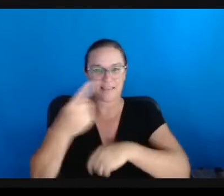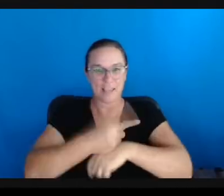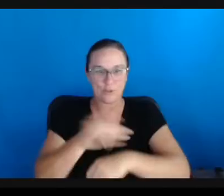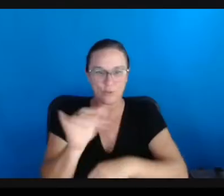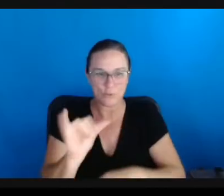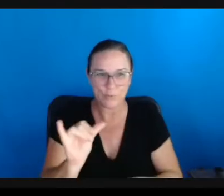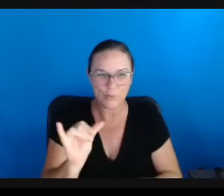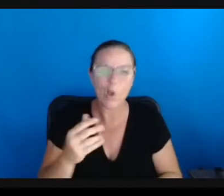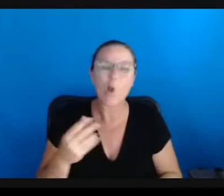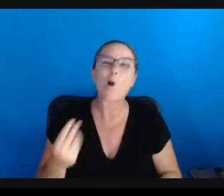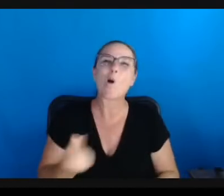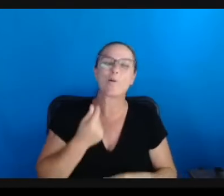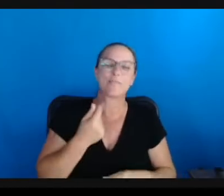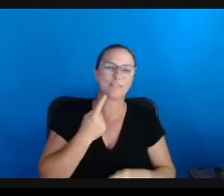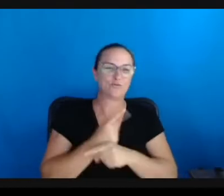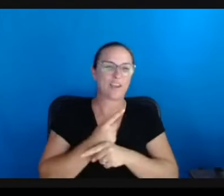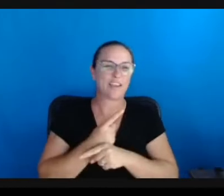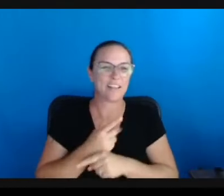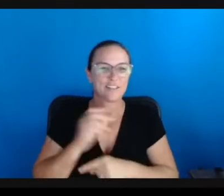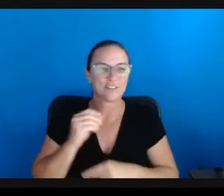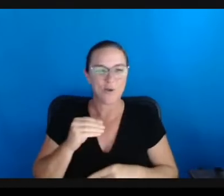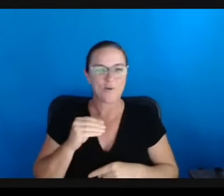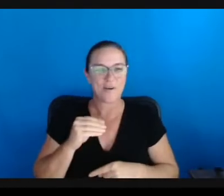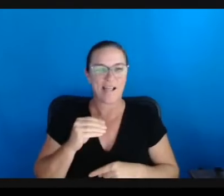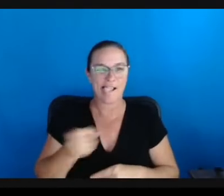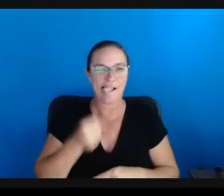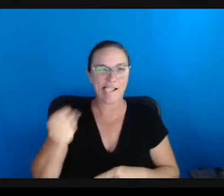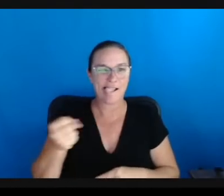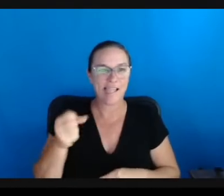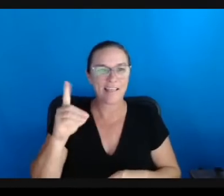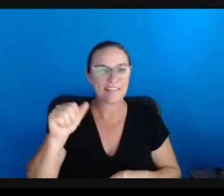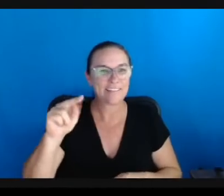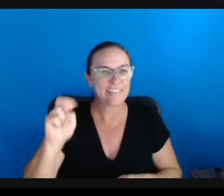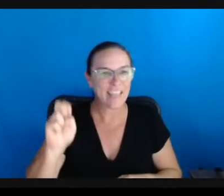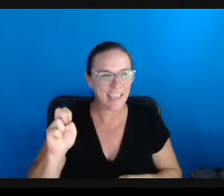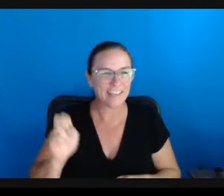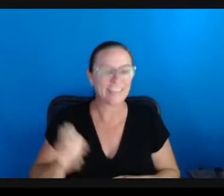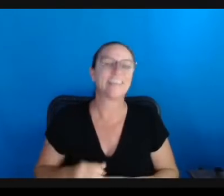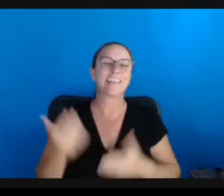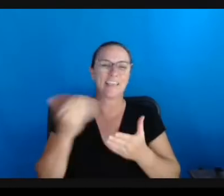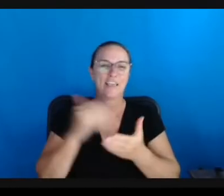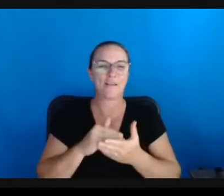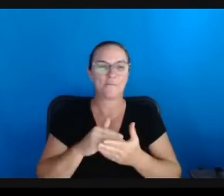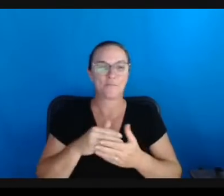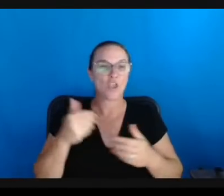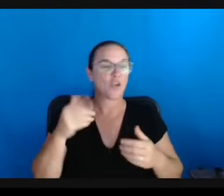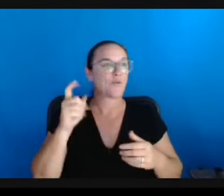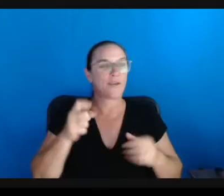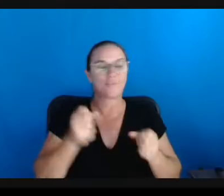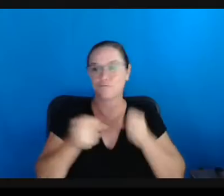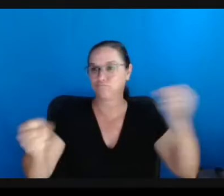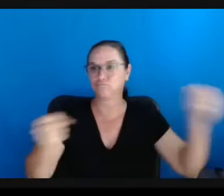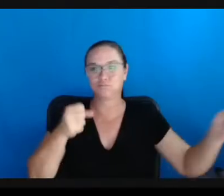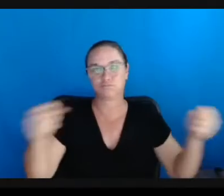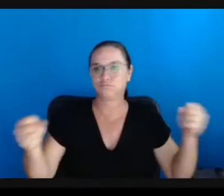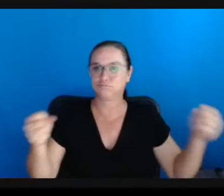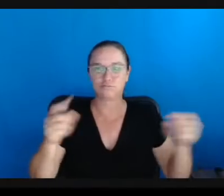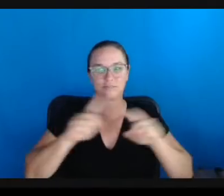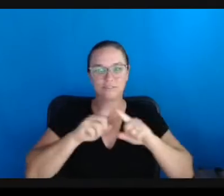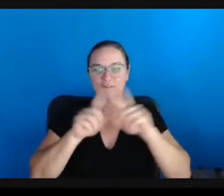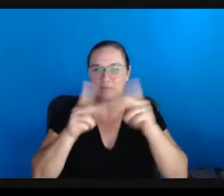right. So it looks like Dane. Divide and conquer. Yeah. Divide and conquer. That's us. All right.